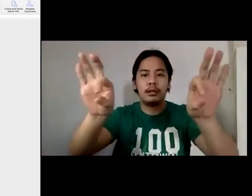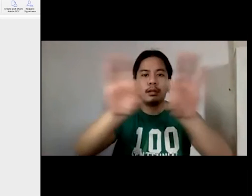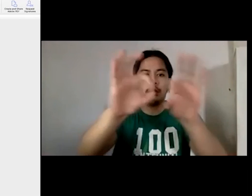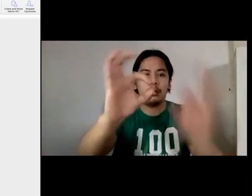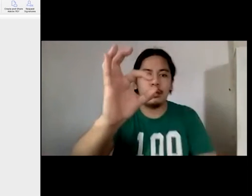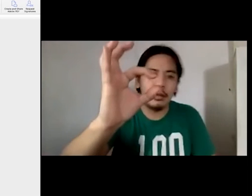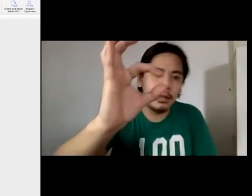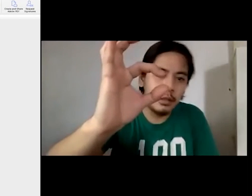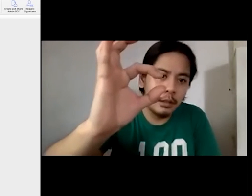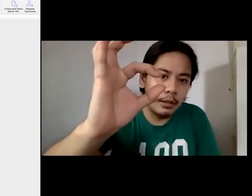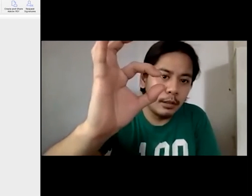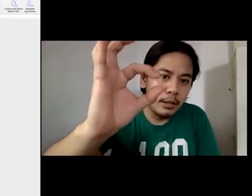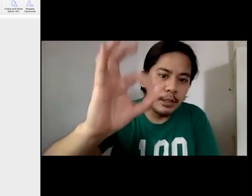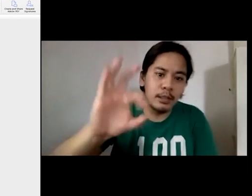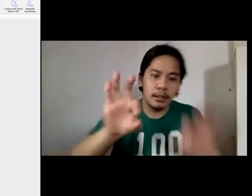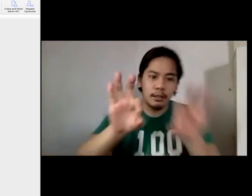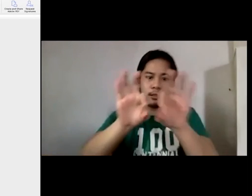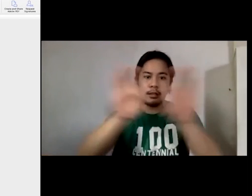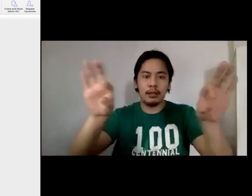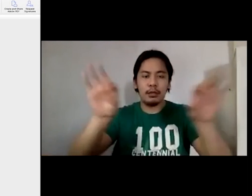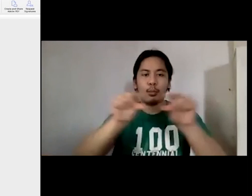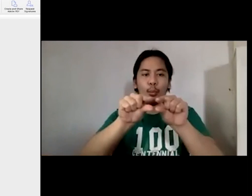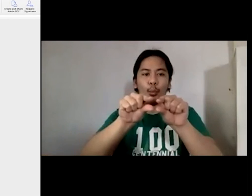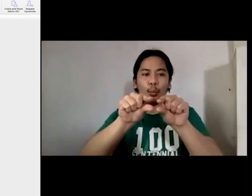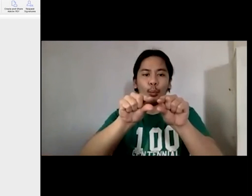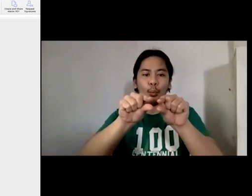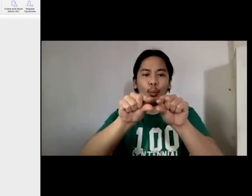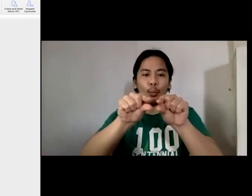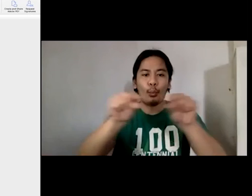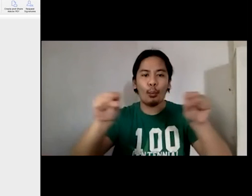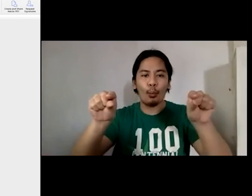F hand Okay. shape Okay. with open.